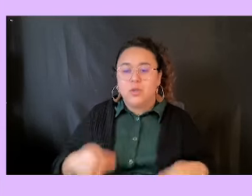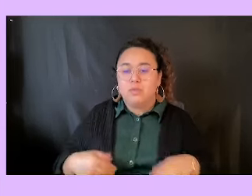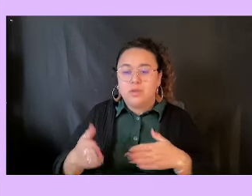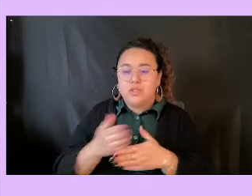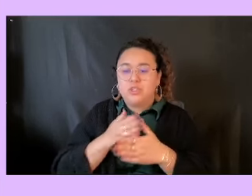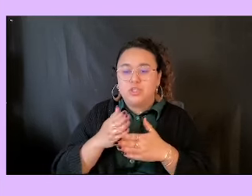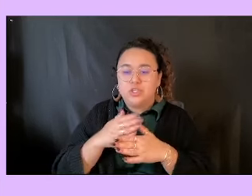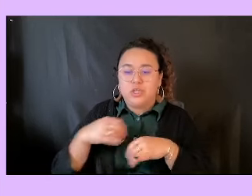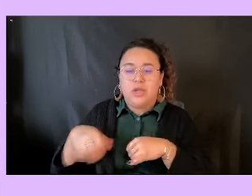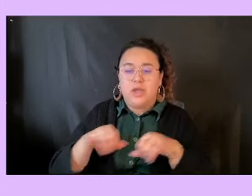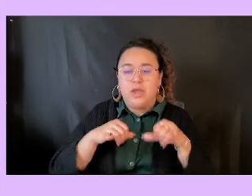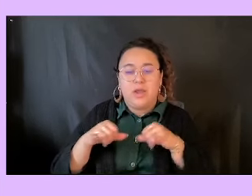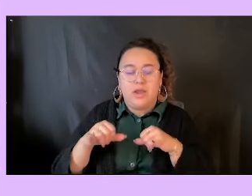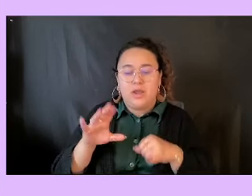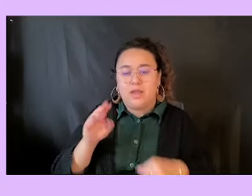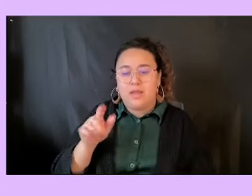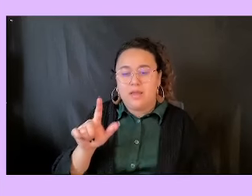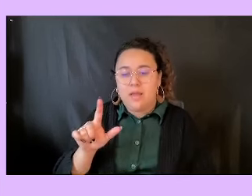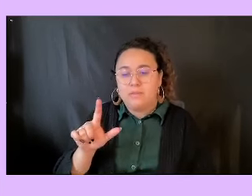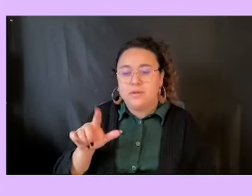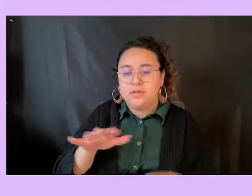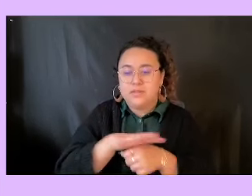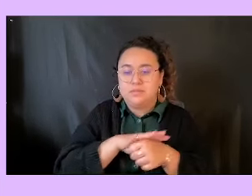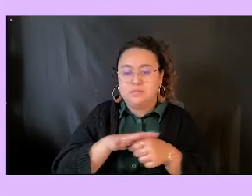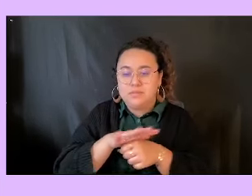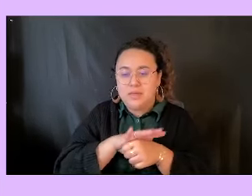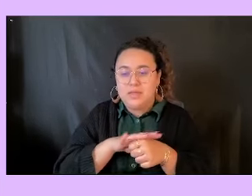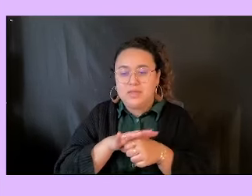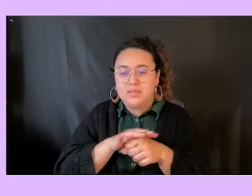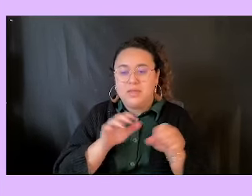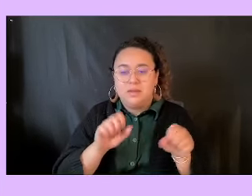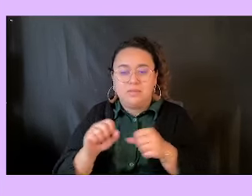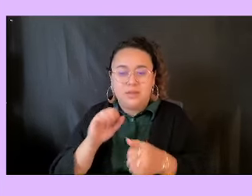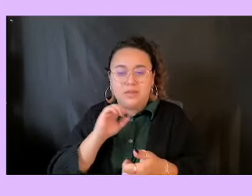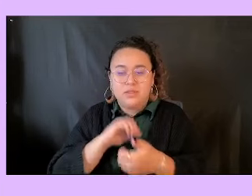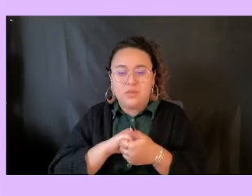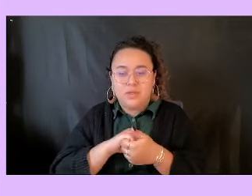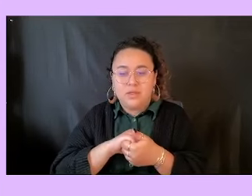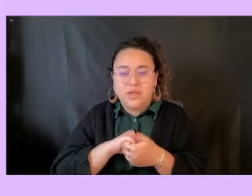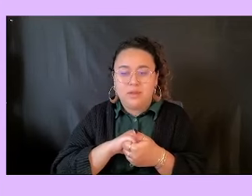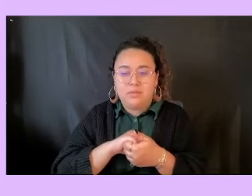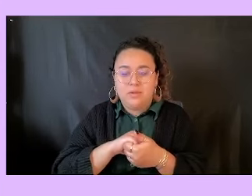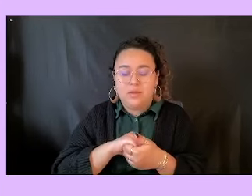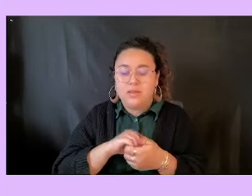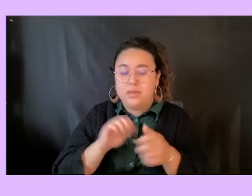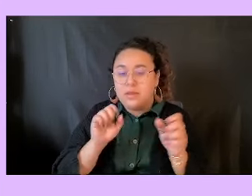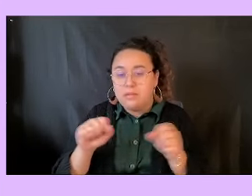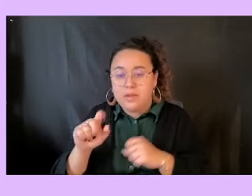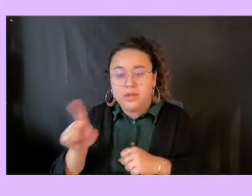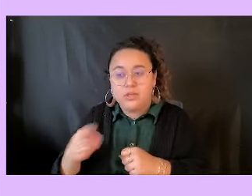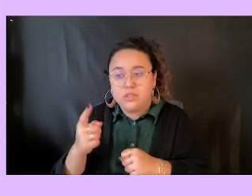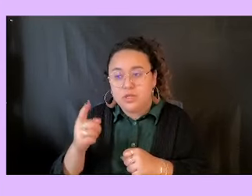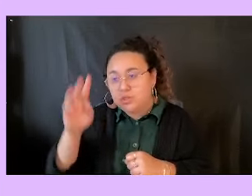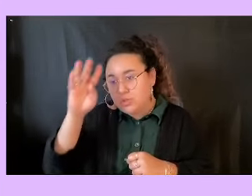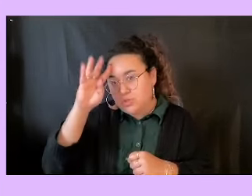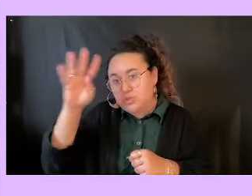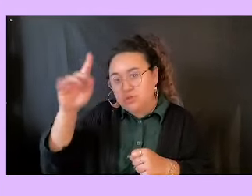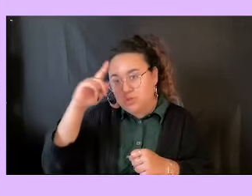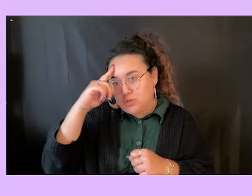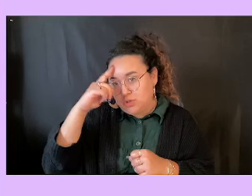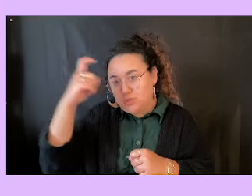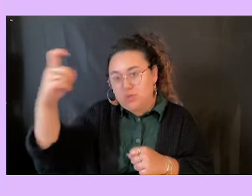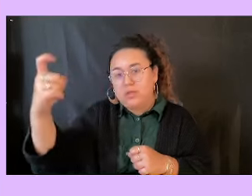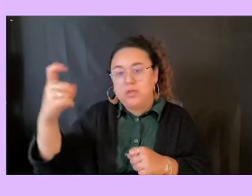space, the ability to collaborate, the ability to just dream, has